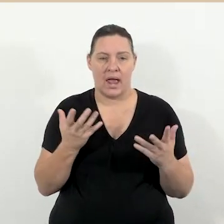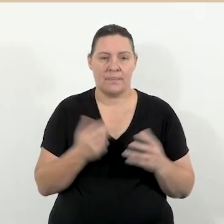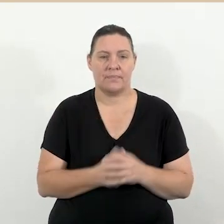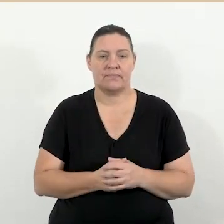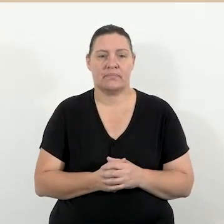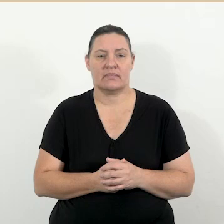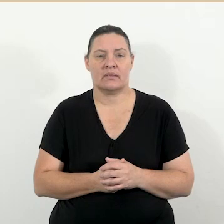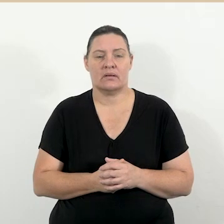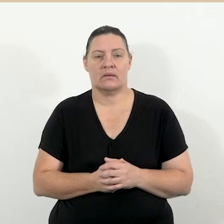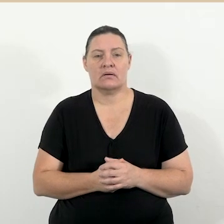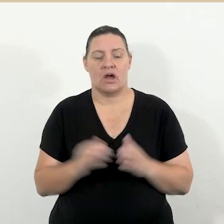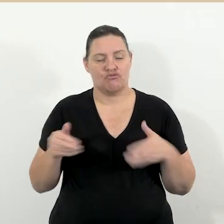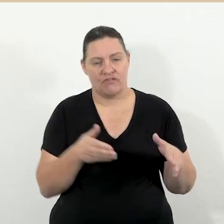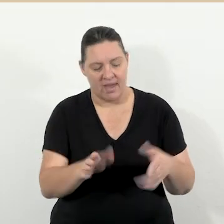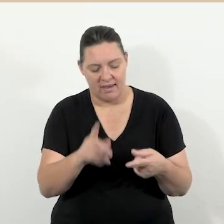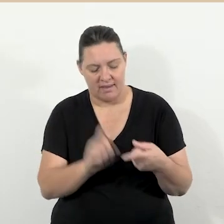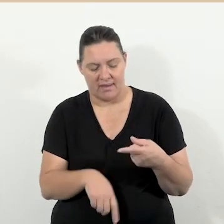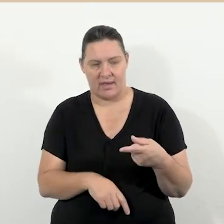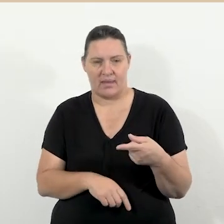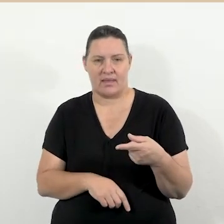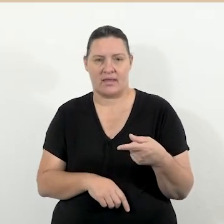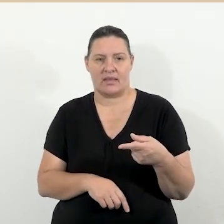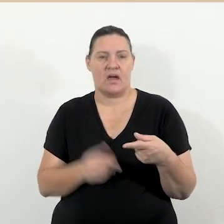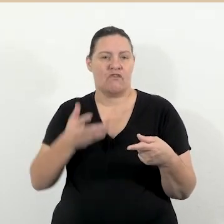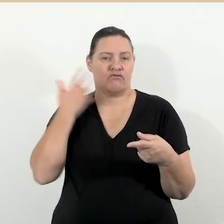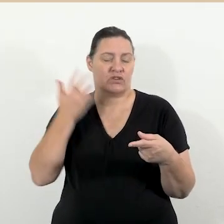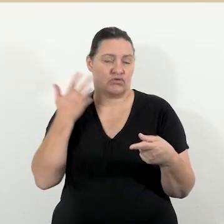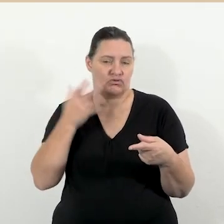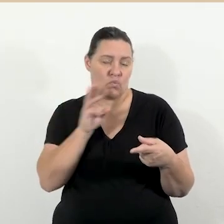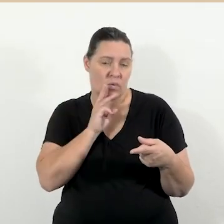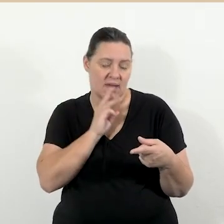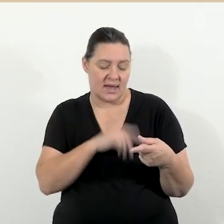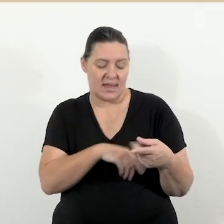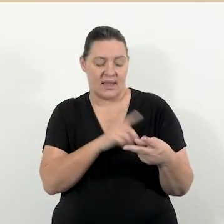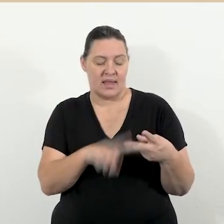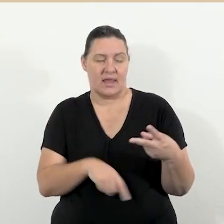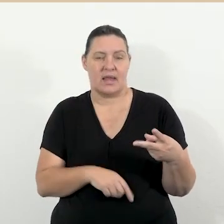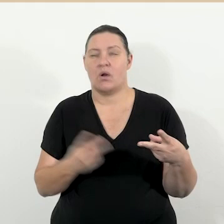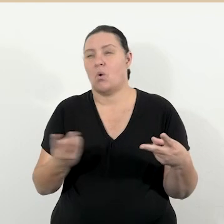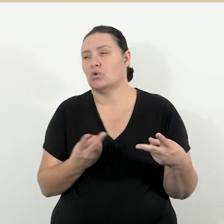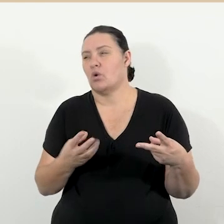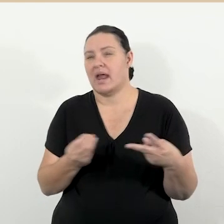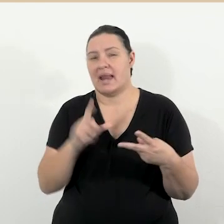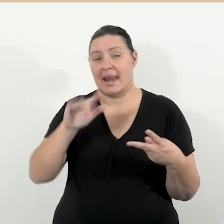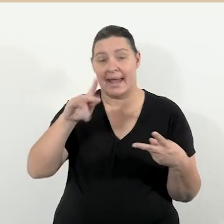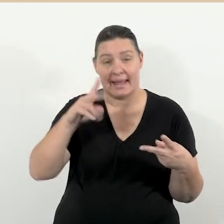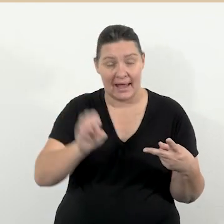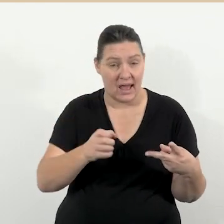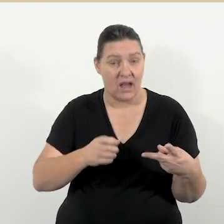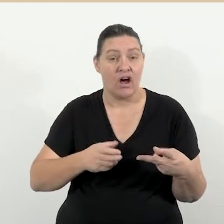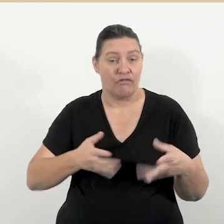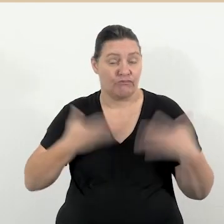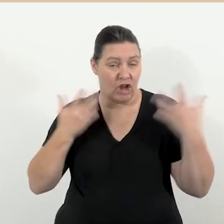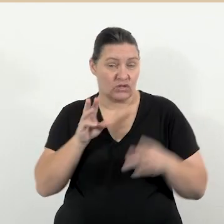here in the rivers. We find fresh water. We also find fresh water in the